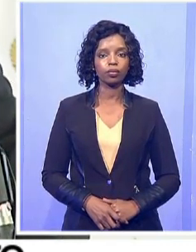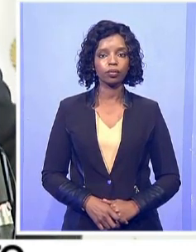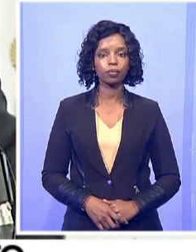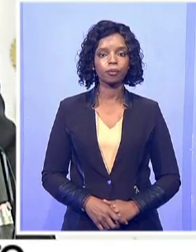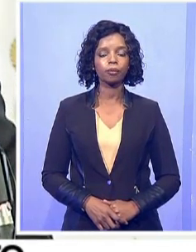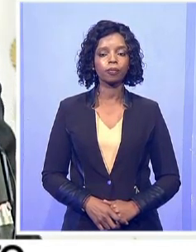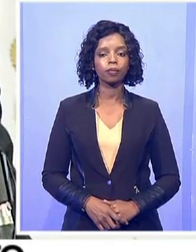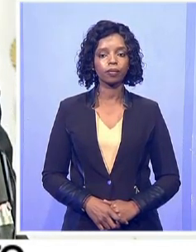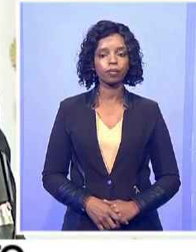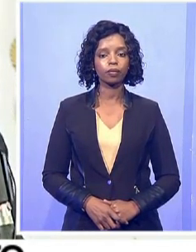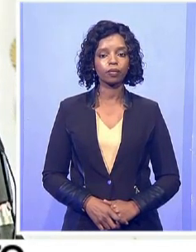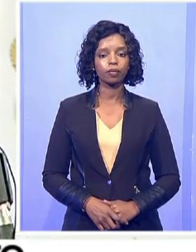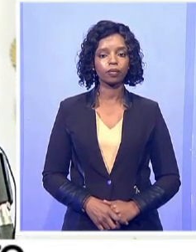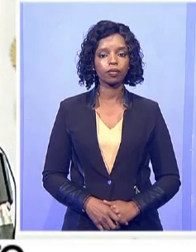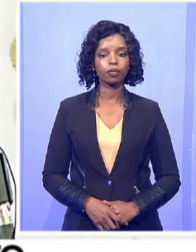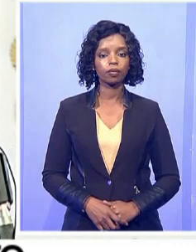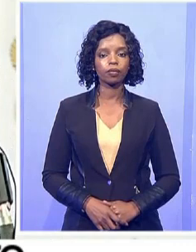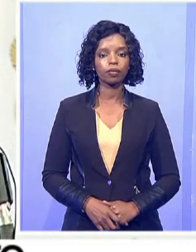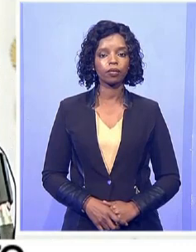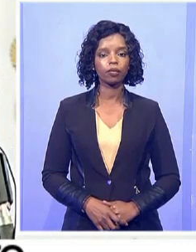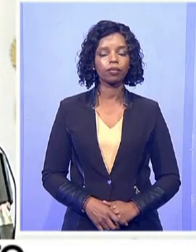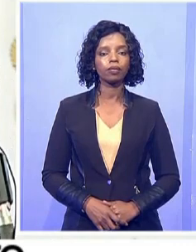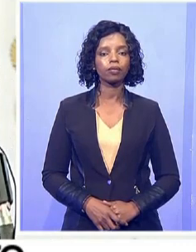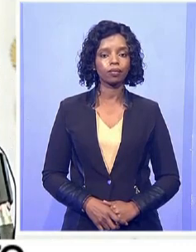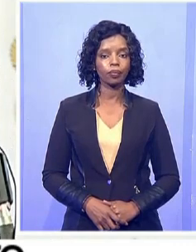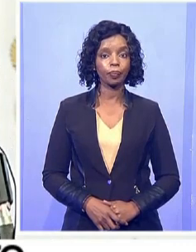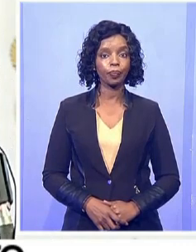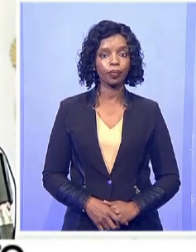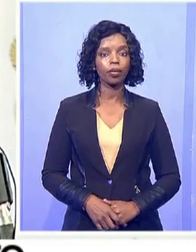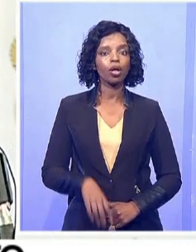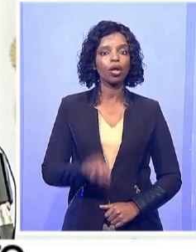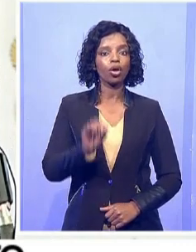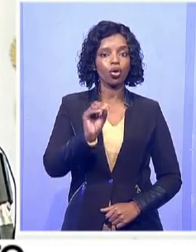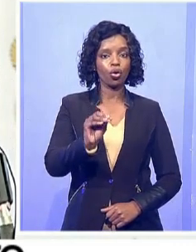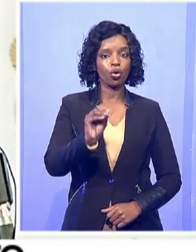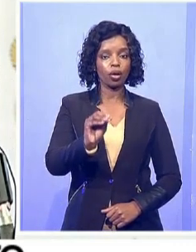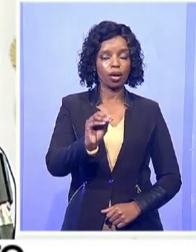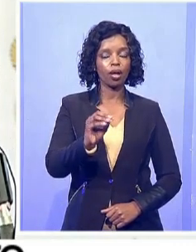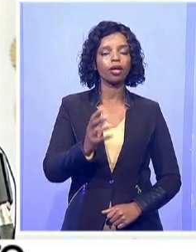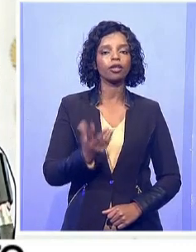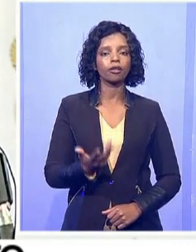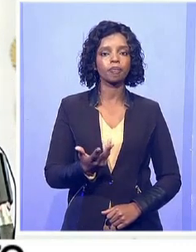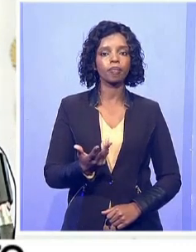There are benefits that have been outlined in the Act